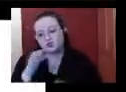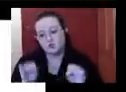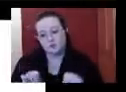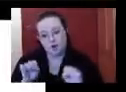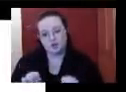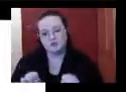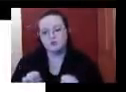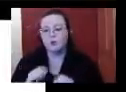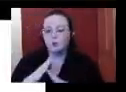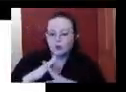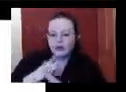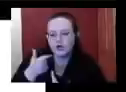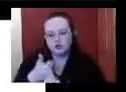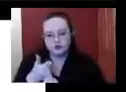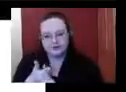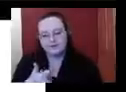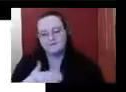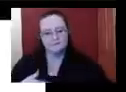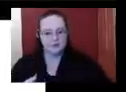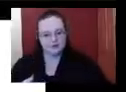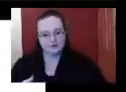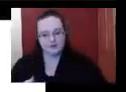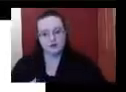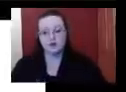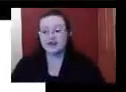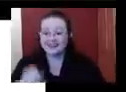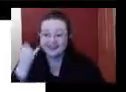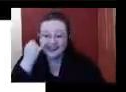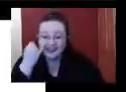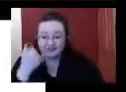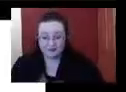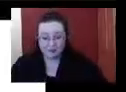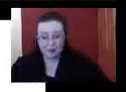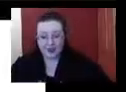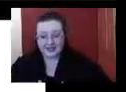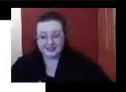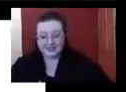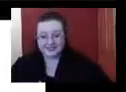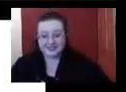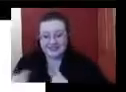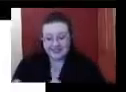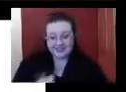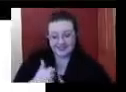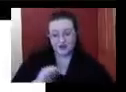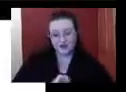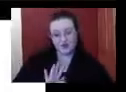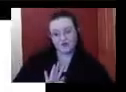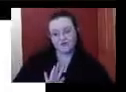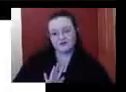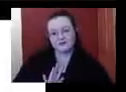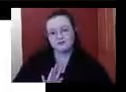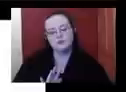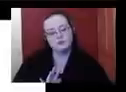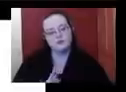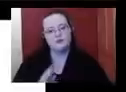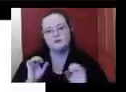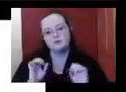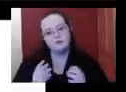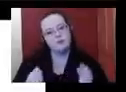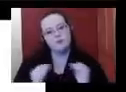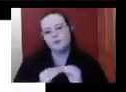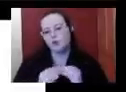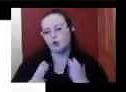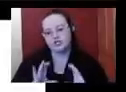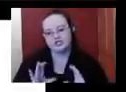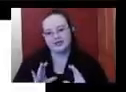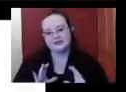best way to protect yourself. Pregnant people with COVID-19 infection are at higher risk of hospitalization and admission to